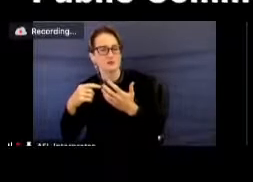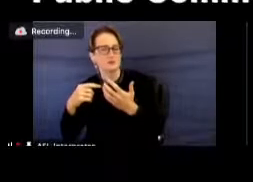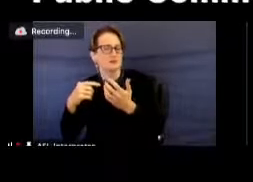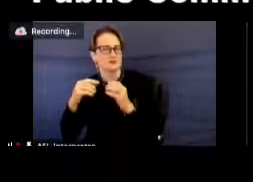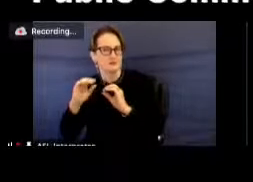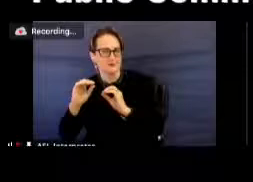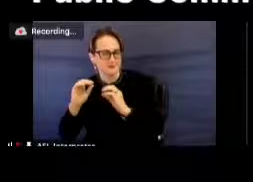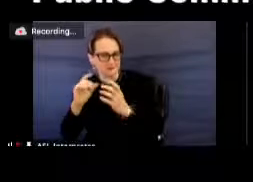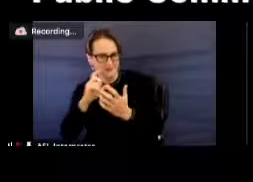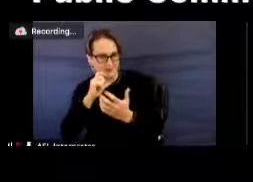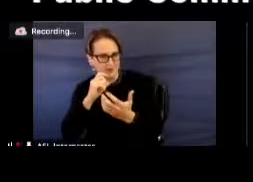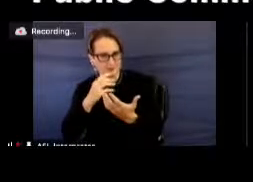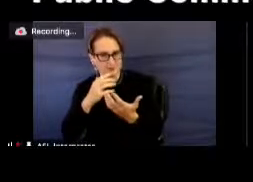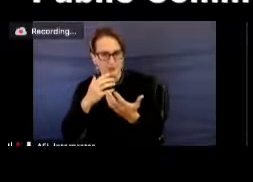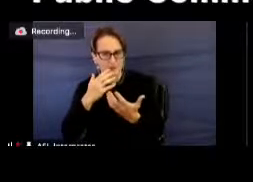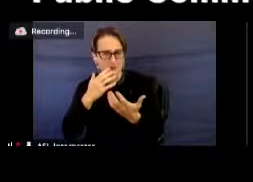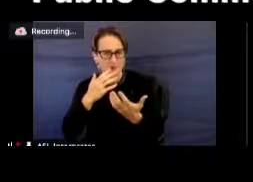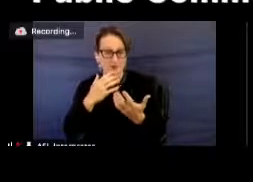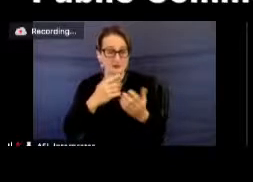So